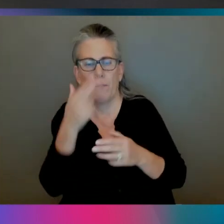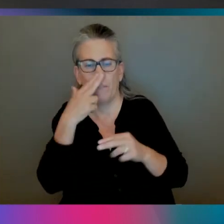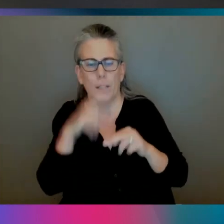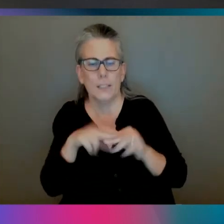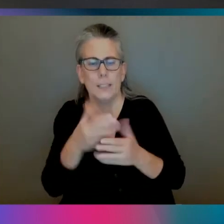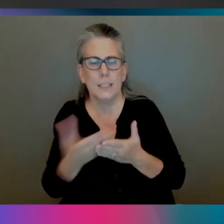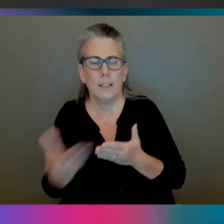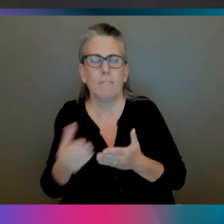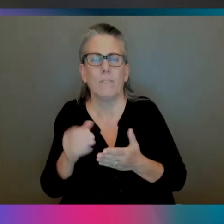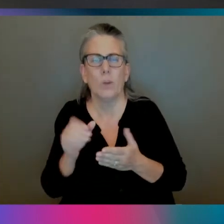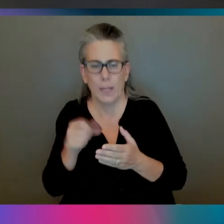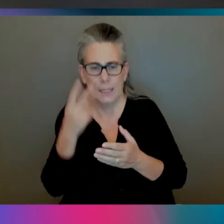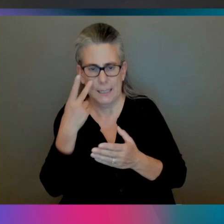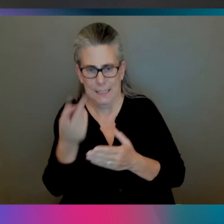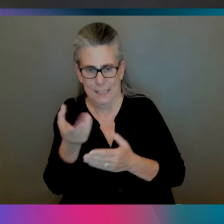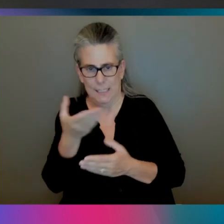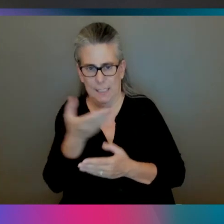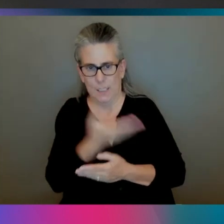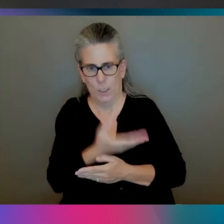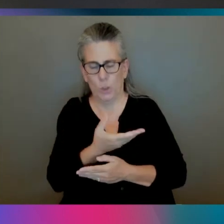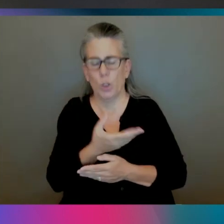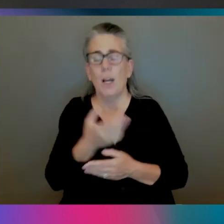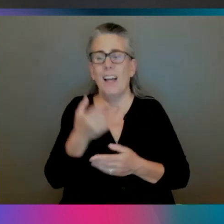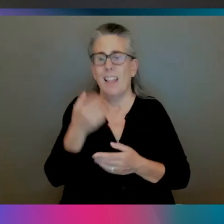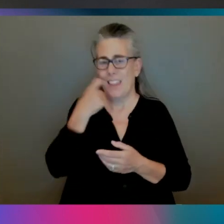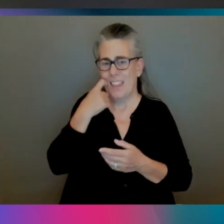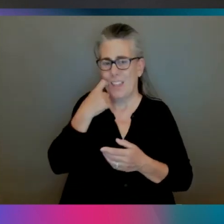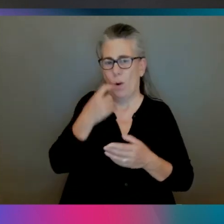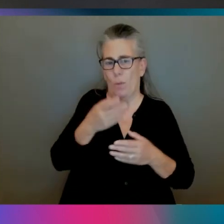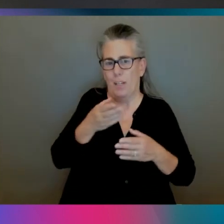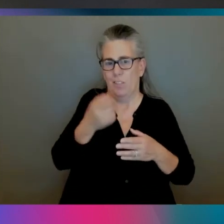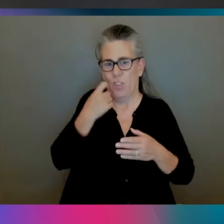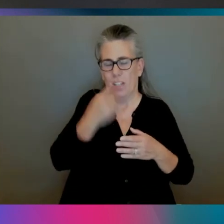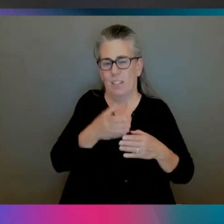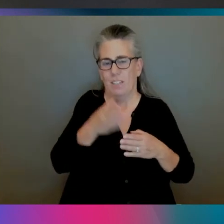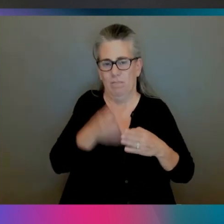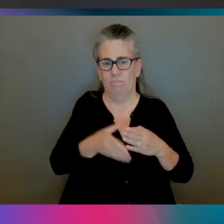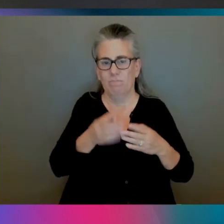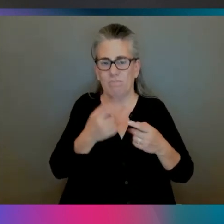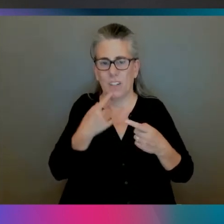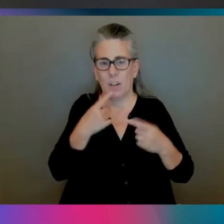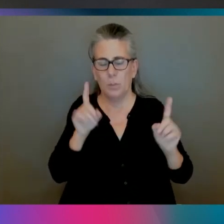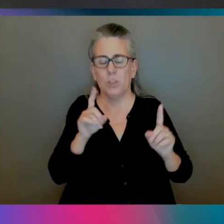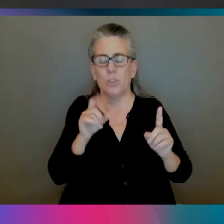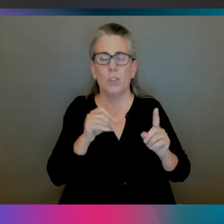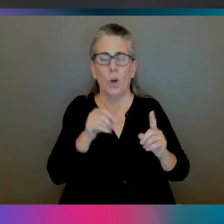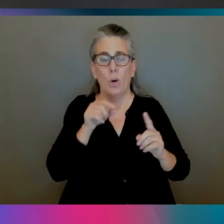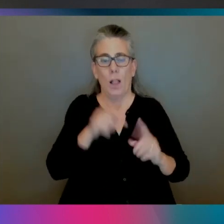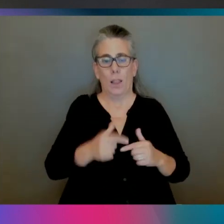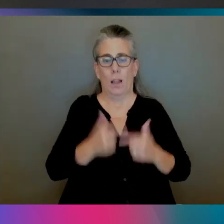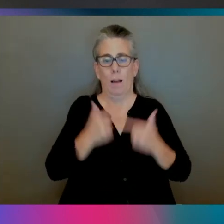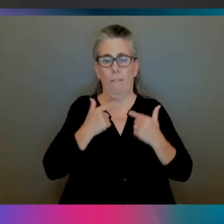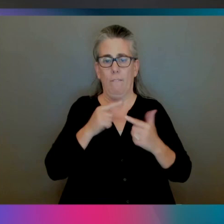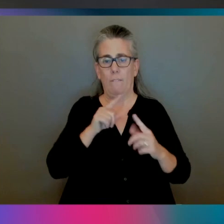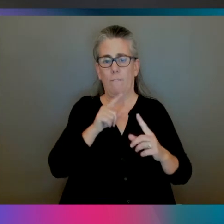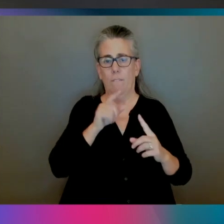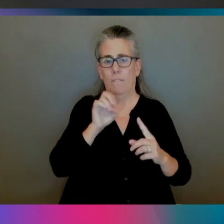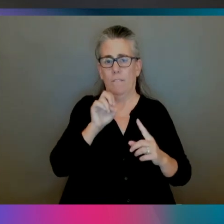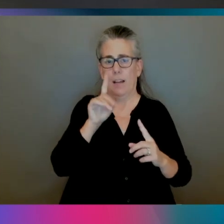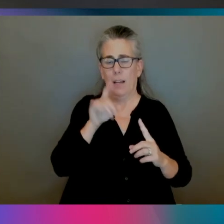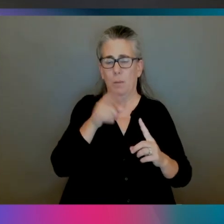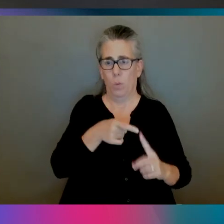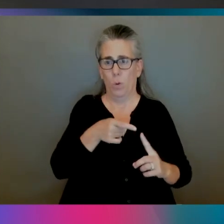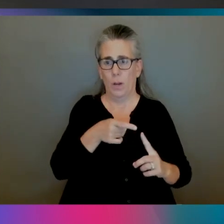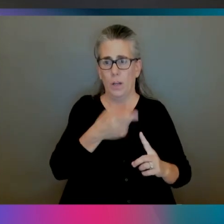this is what we just accomplished. We have an endpoint running here. This is a live endpoint, and if you, as long as you had access keys and secrets to get to